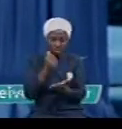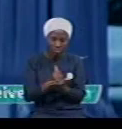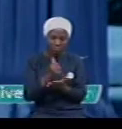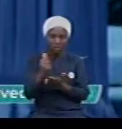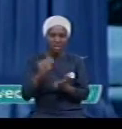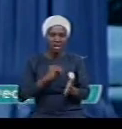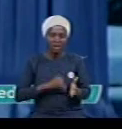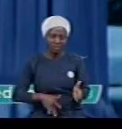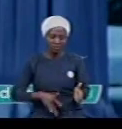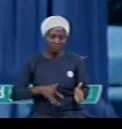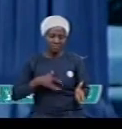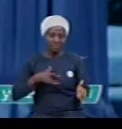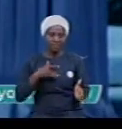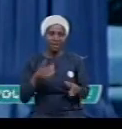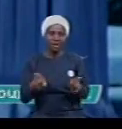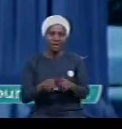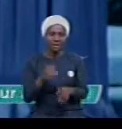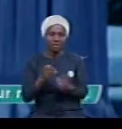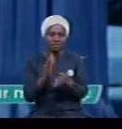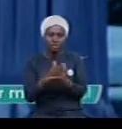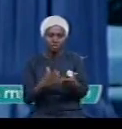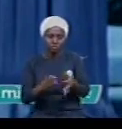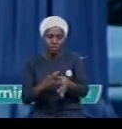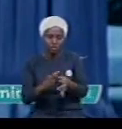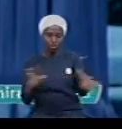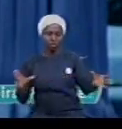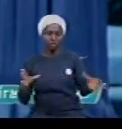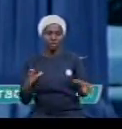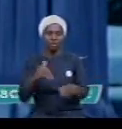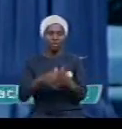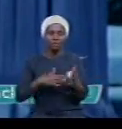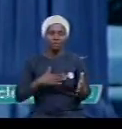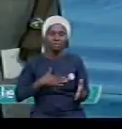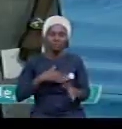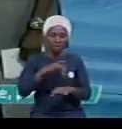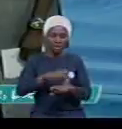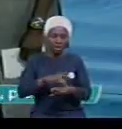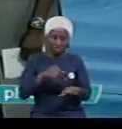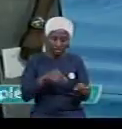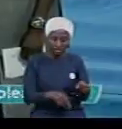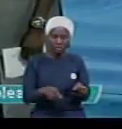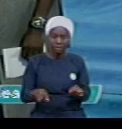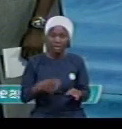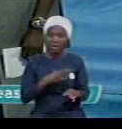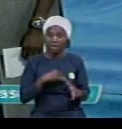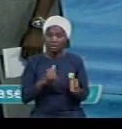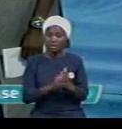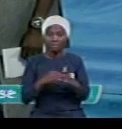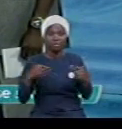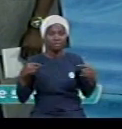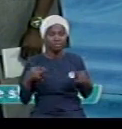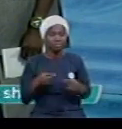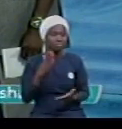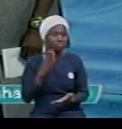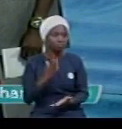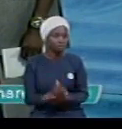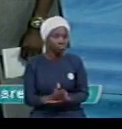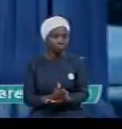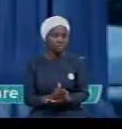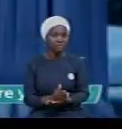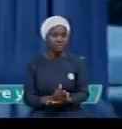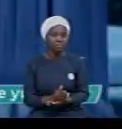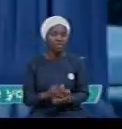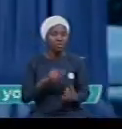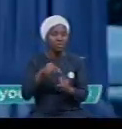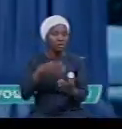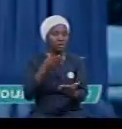mi be ni o se pari mi ni iriri inira ilatana mo dele gan se ni mo nfo tori fifo ti